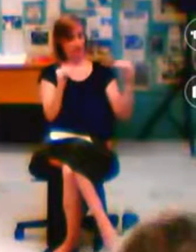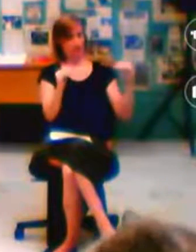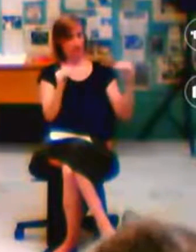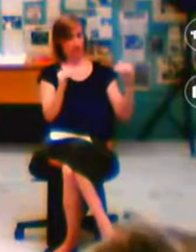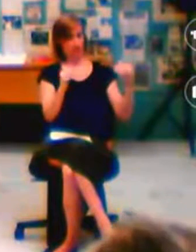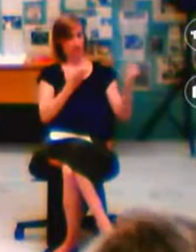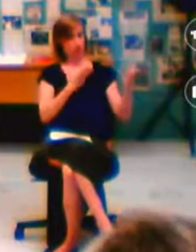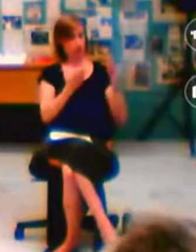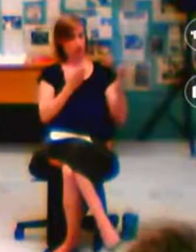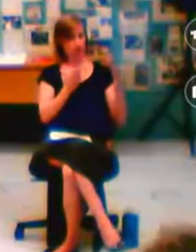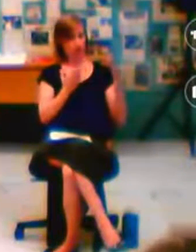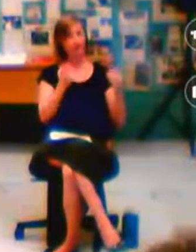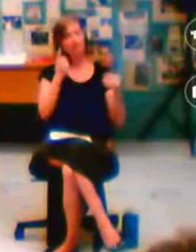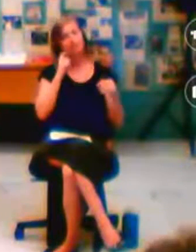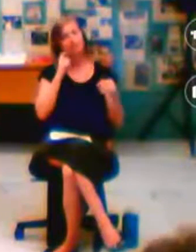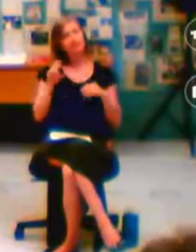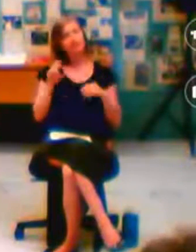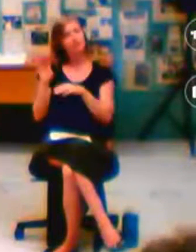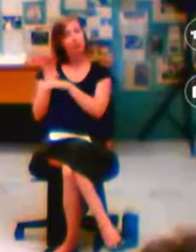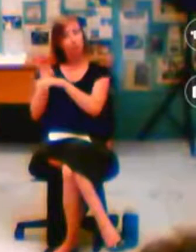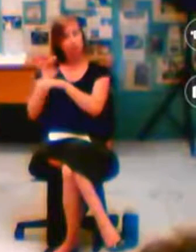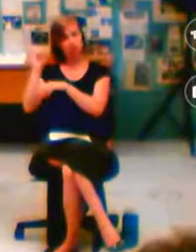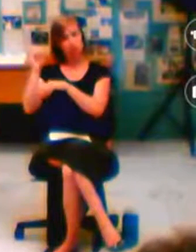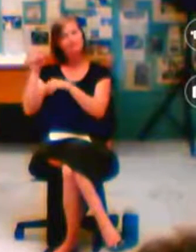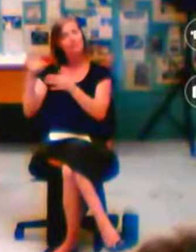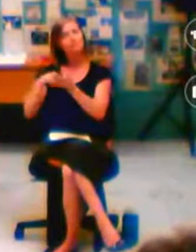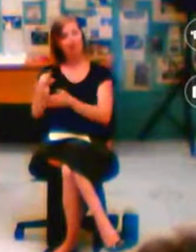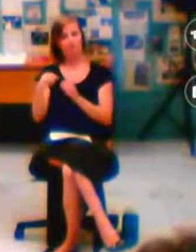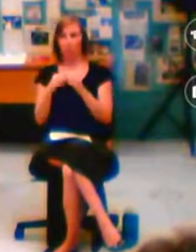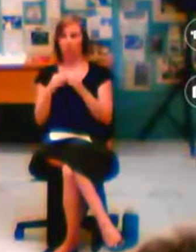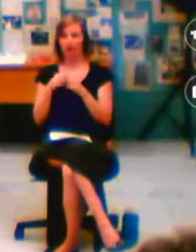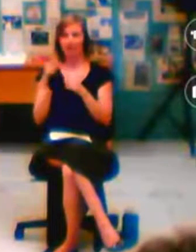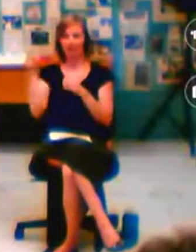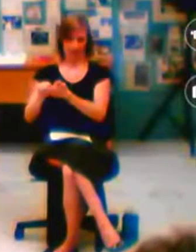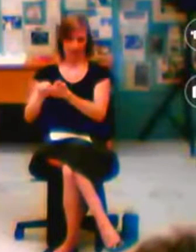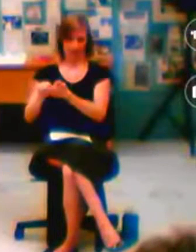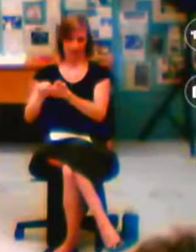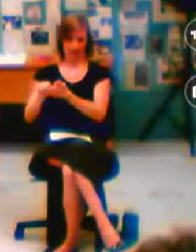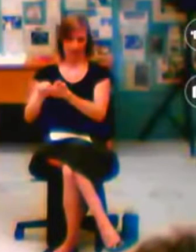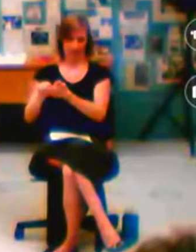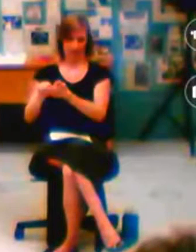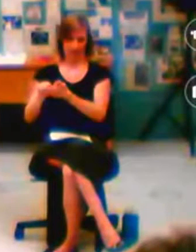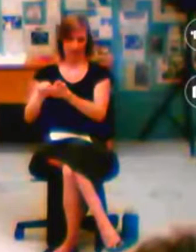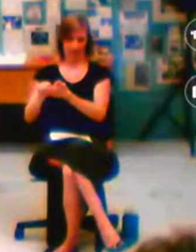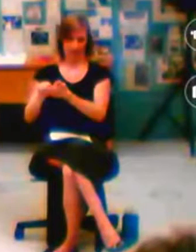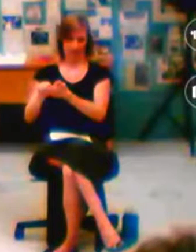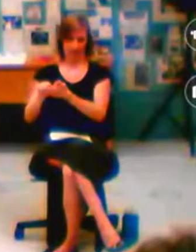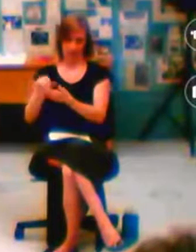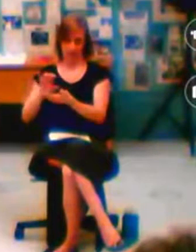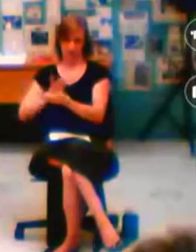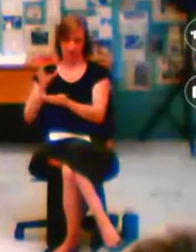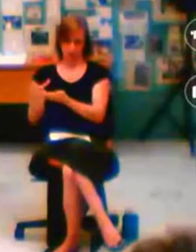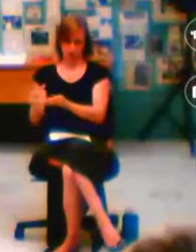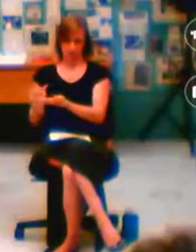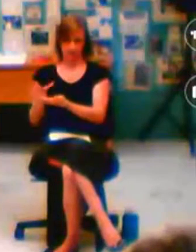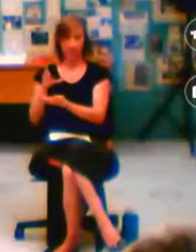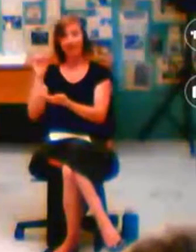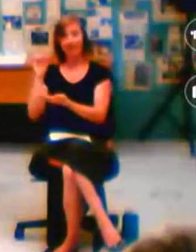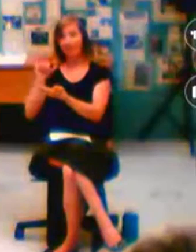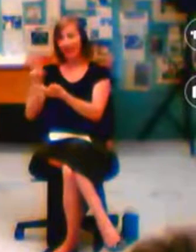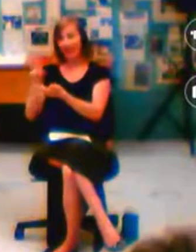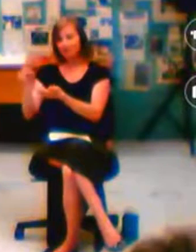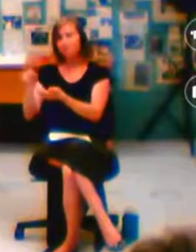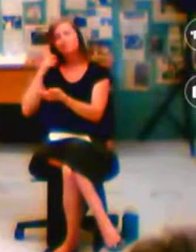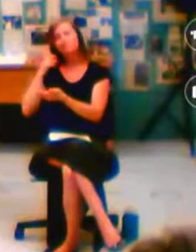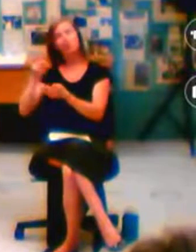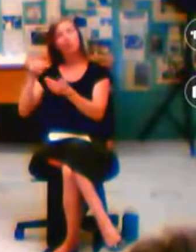at Medicare, Medicaid rates, which are currently below cost. And the only reason people are getting the kind of care and level they're getting on the